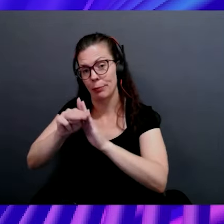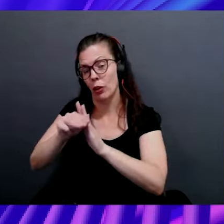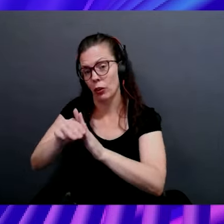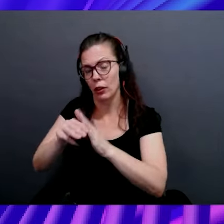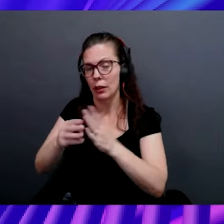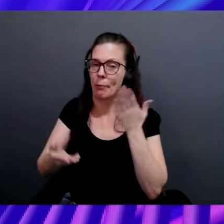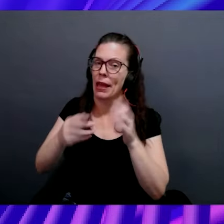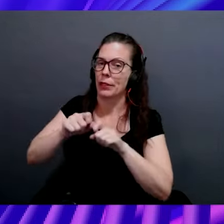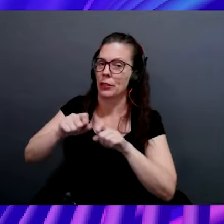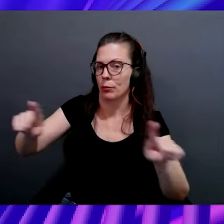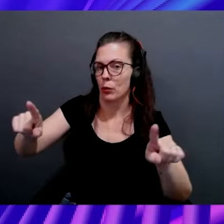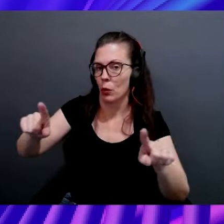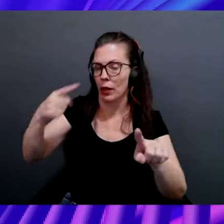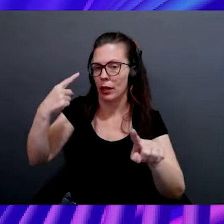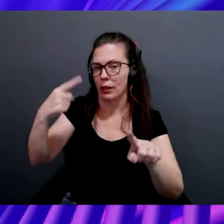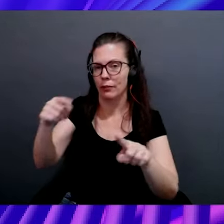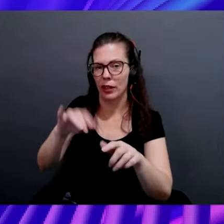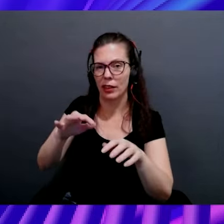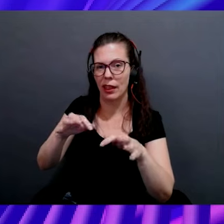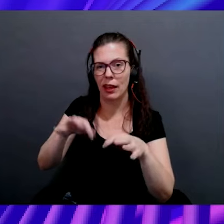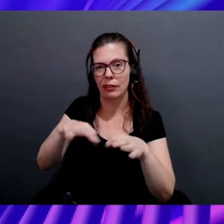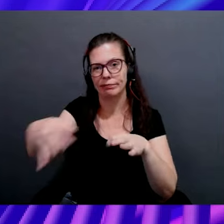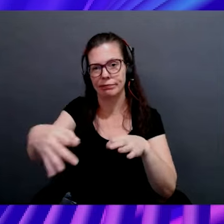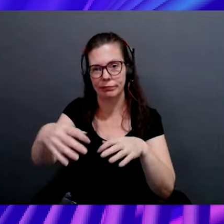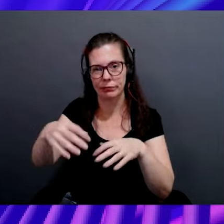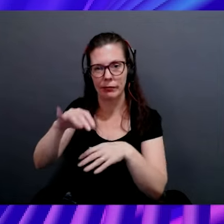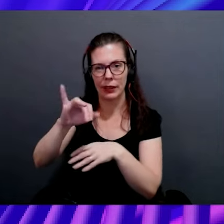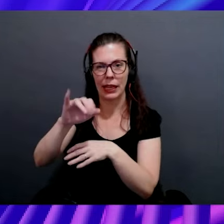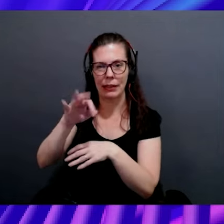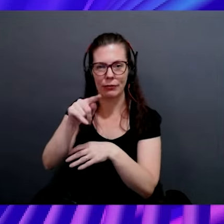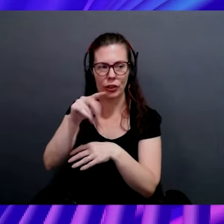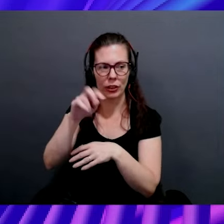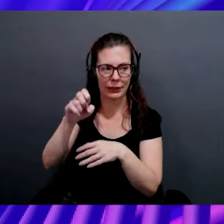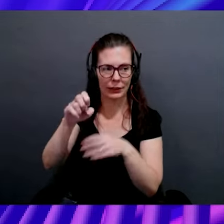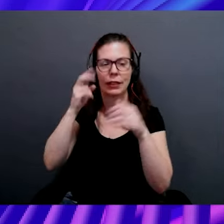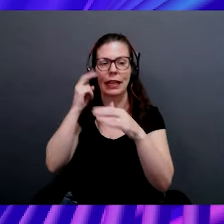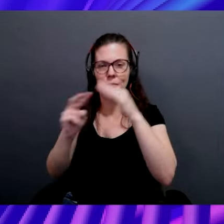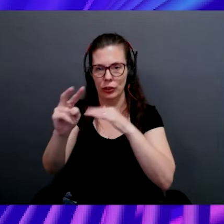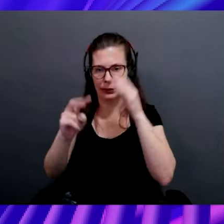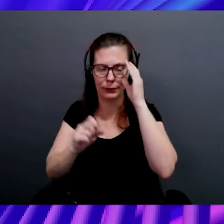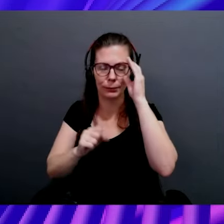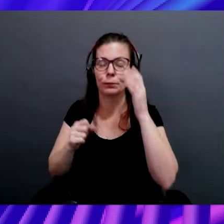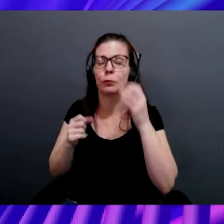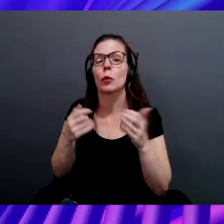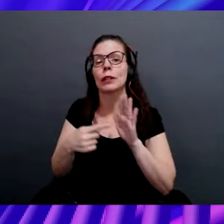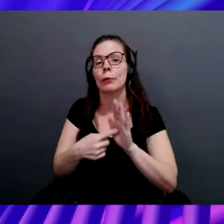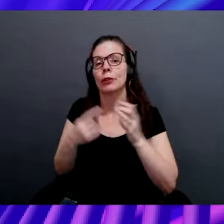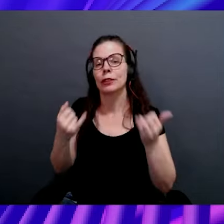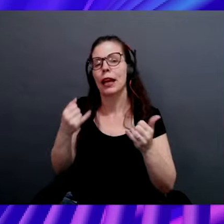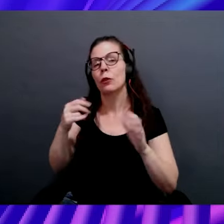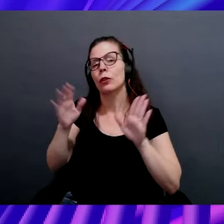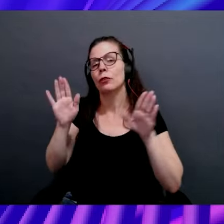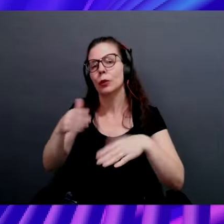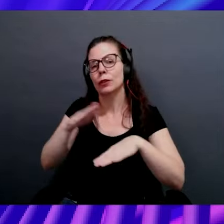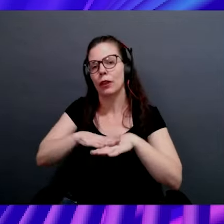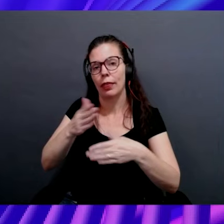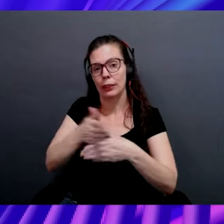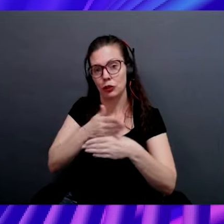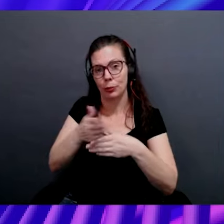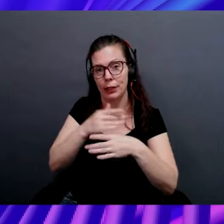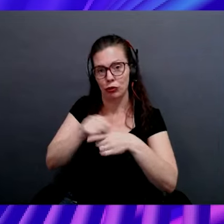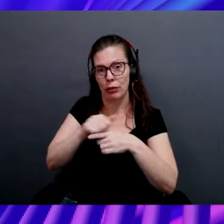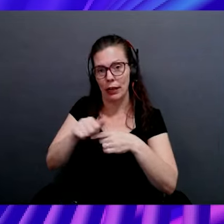for inference. What we'll demonstrate today will focus on the distributed training part on